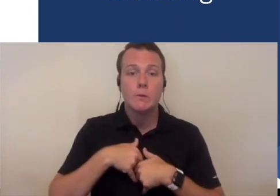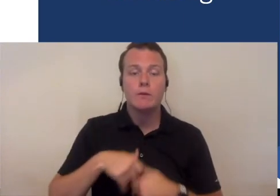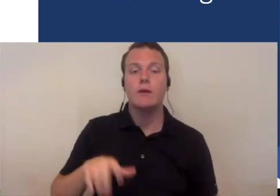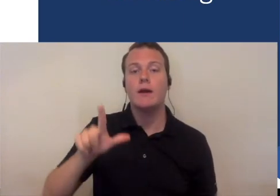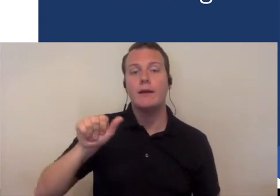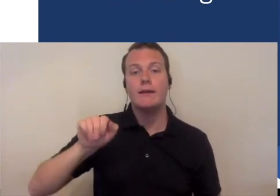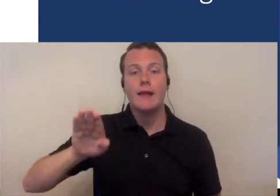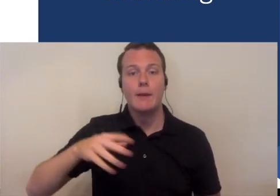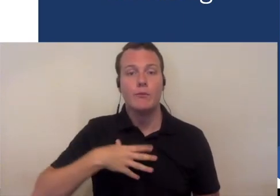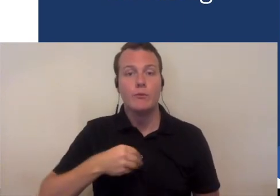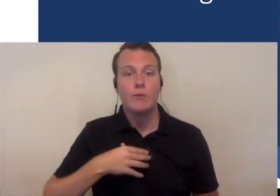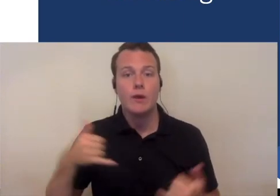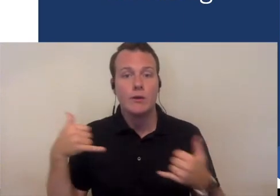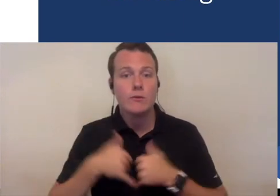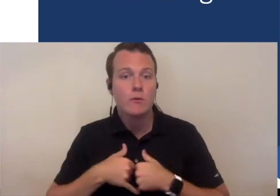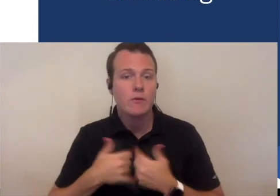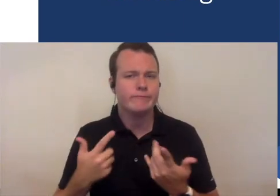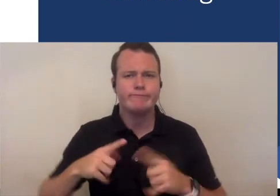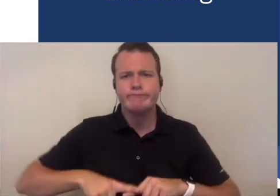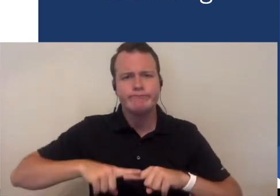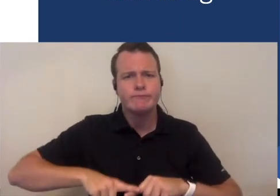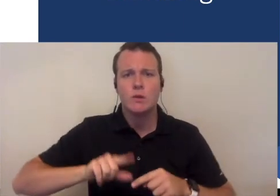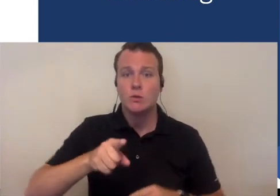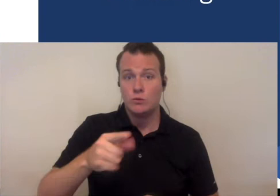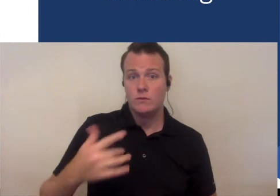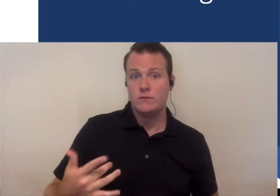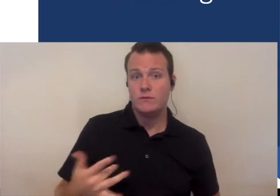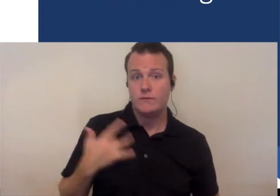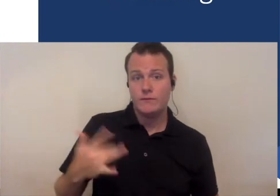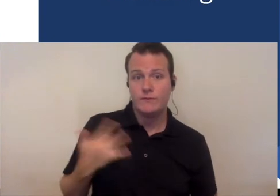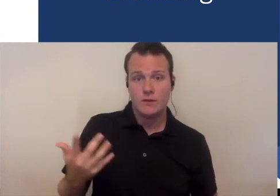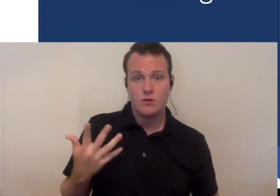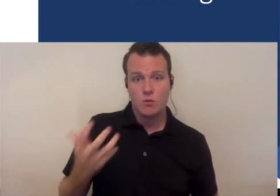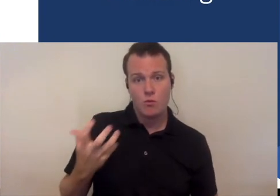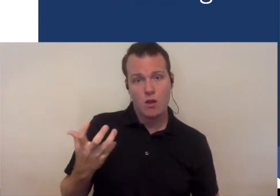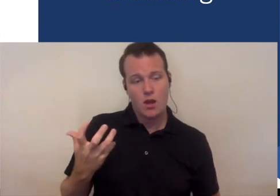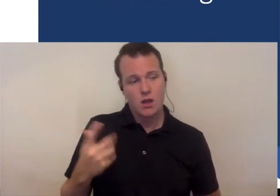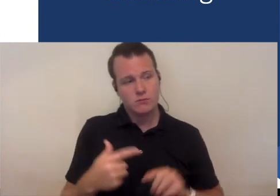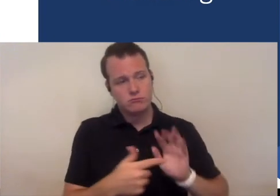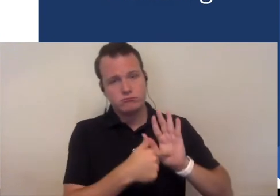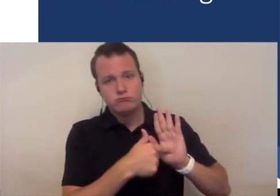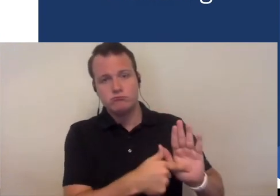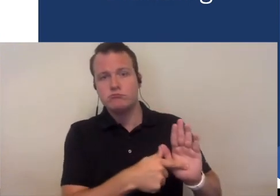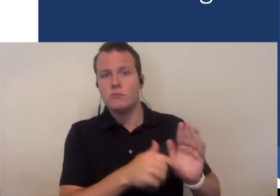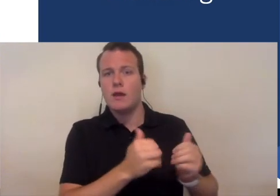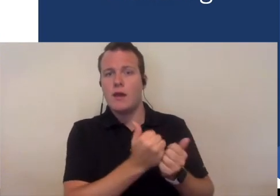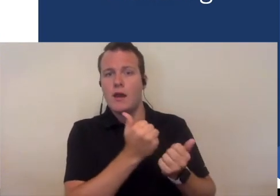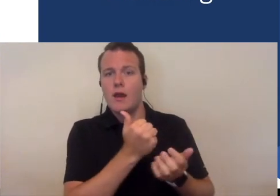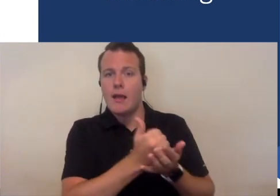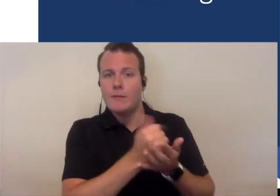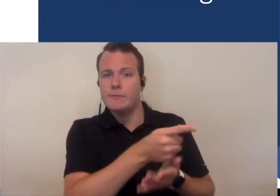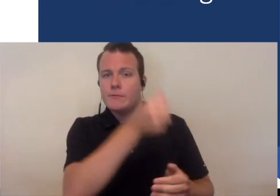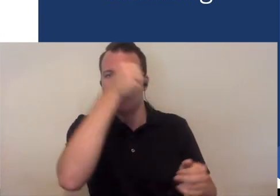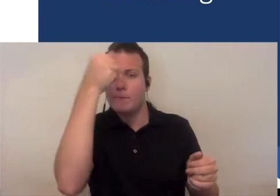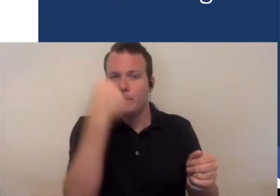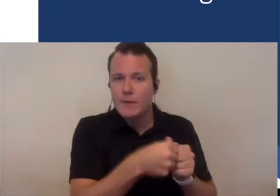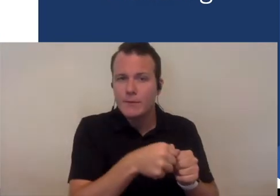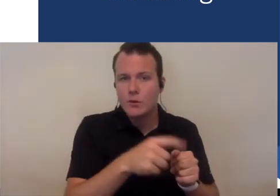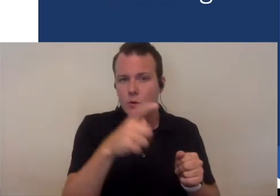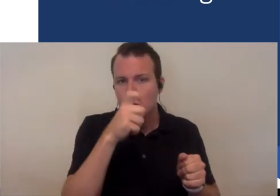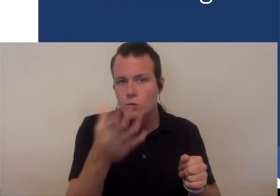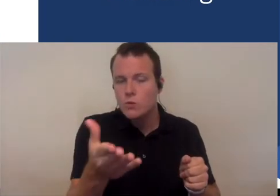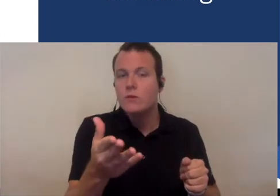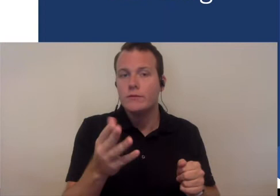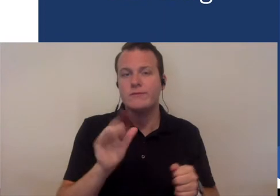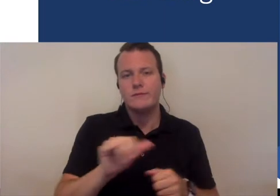wear whatever it is that you feel you want that physician's office to remember as you walk into that office? That's